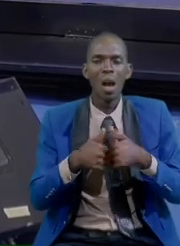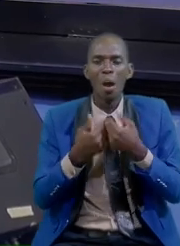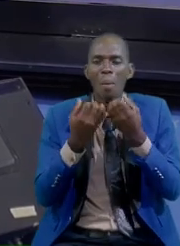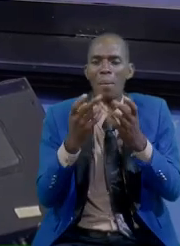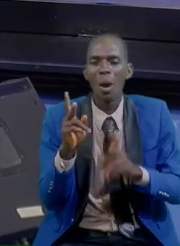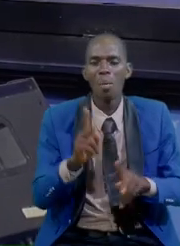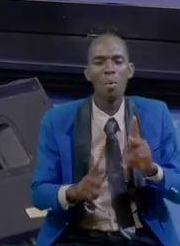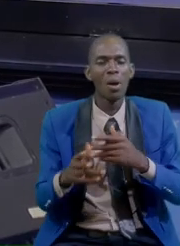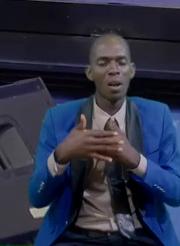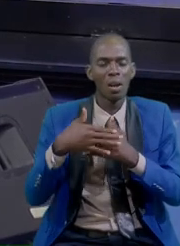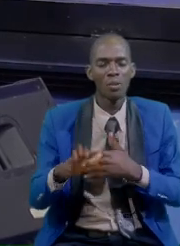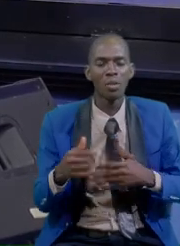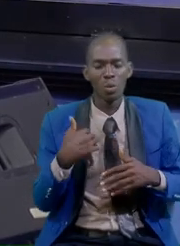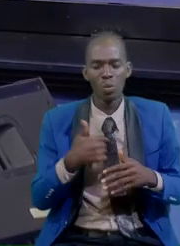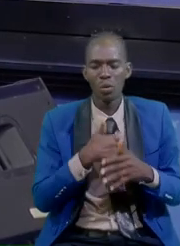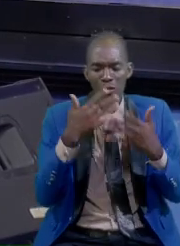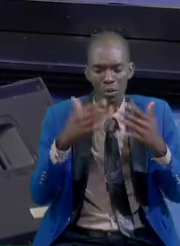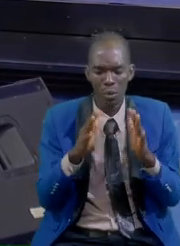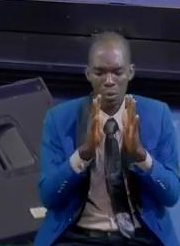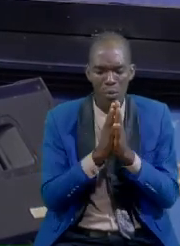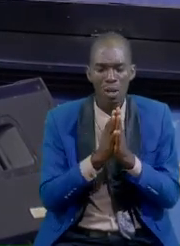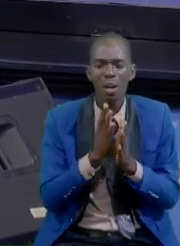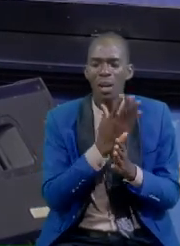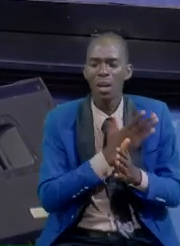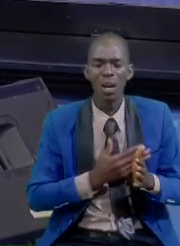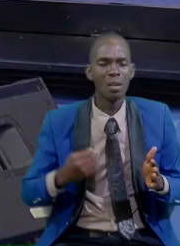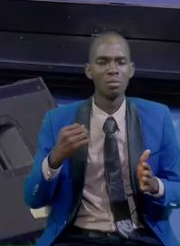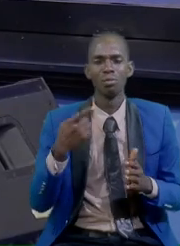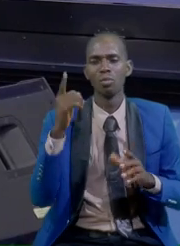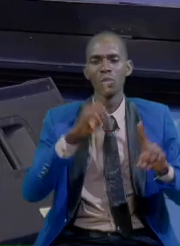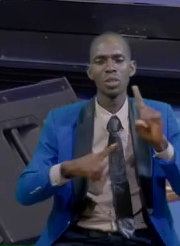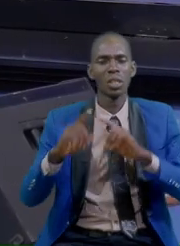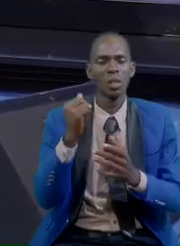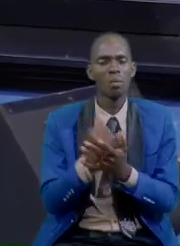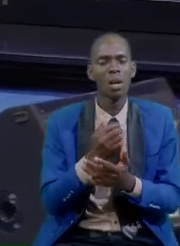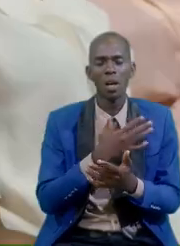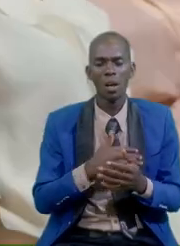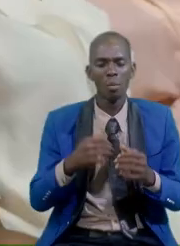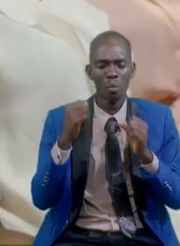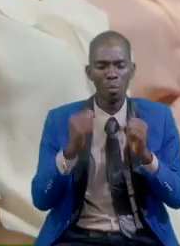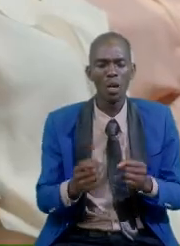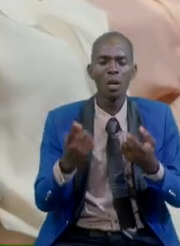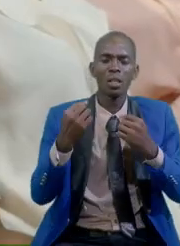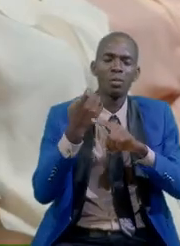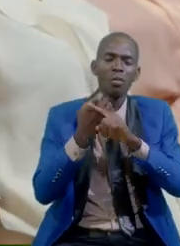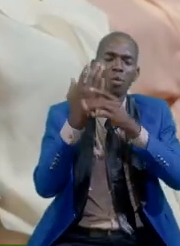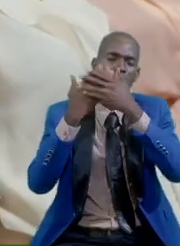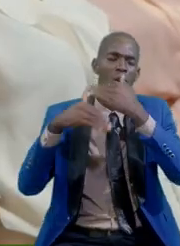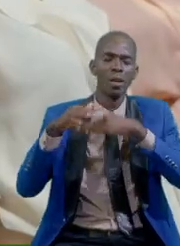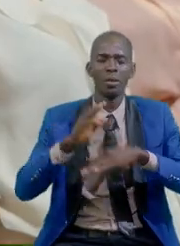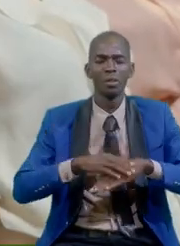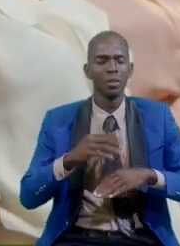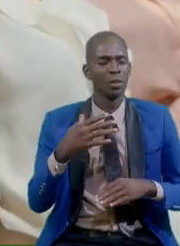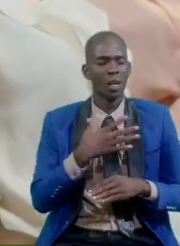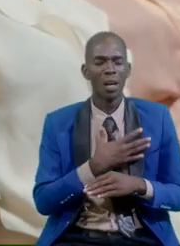say the final amen and power comes from heaven, and they are loosed, they still sit there on the wheelchair, and